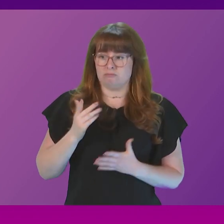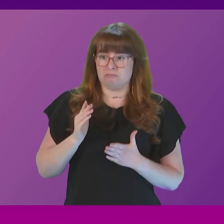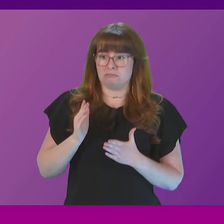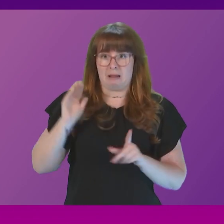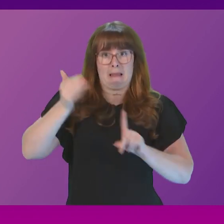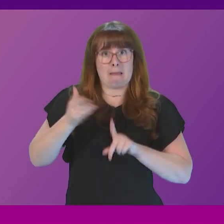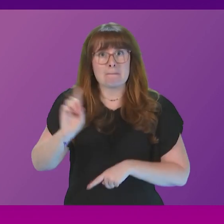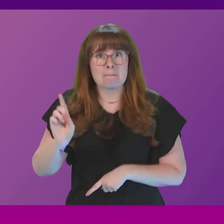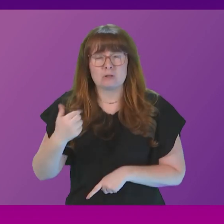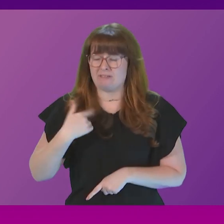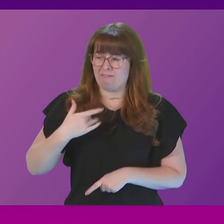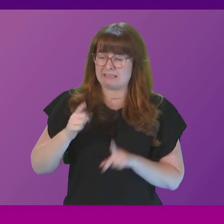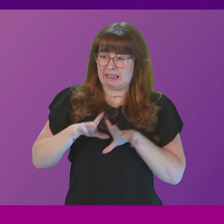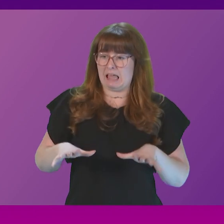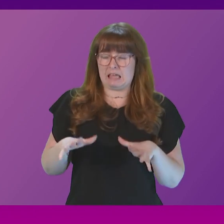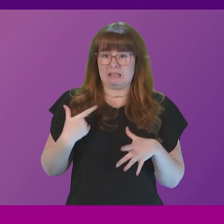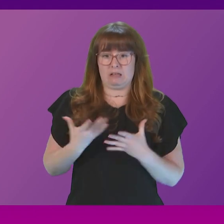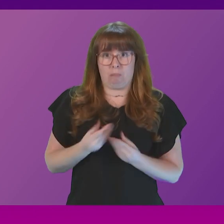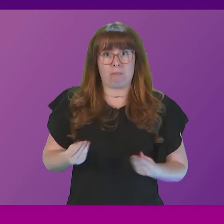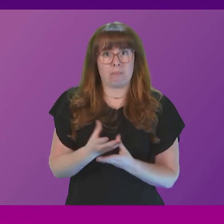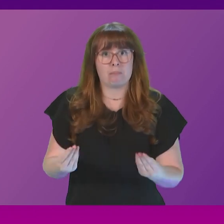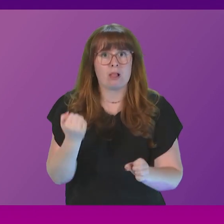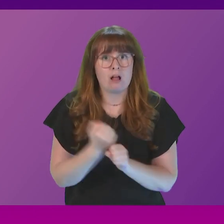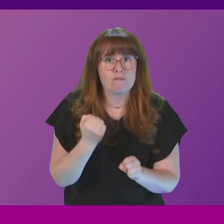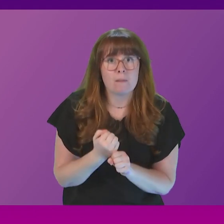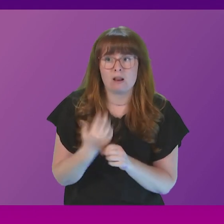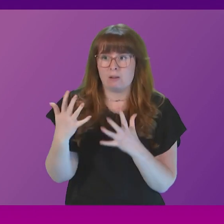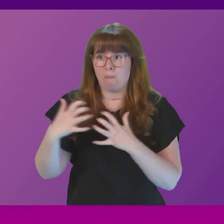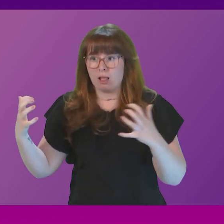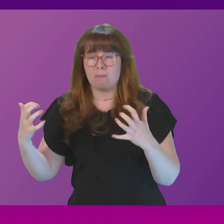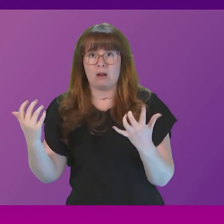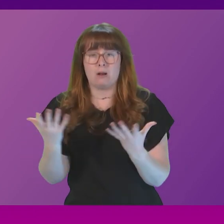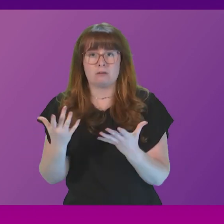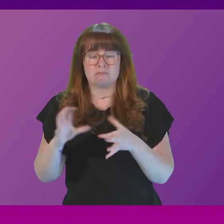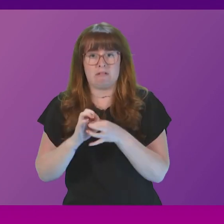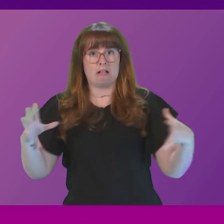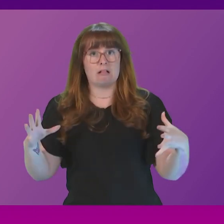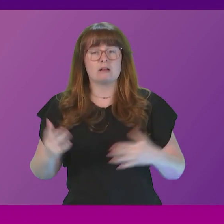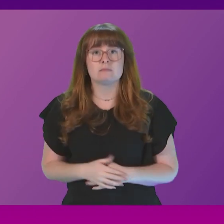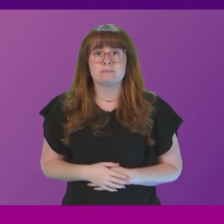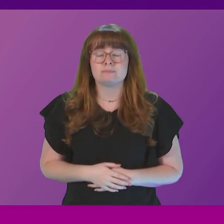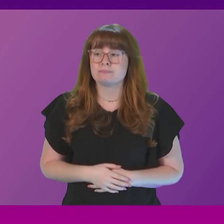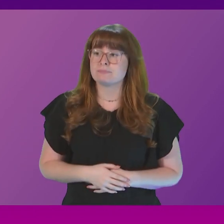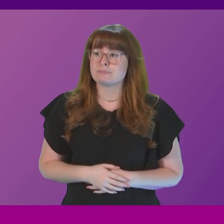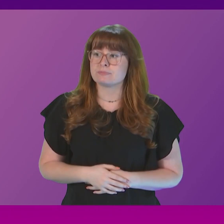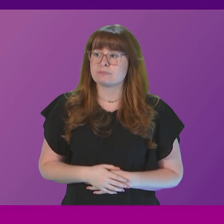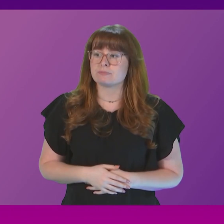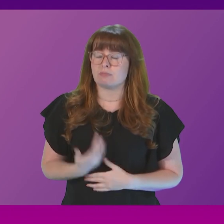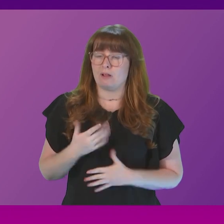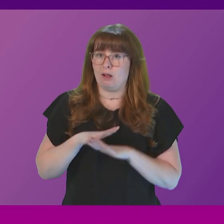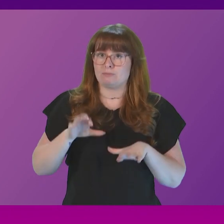it seems to be falling between stools, between the Parliament and the government. So I won't pick a